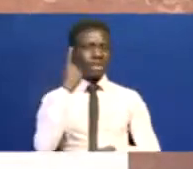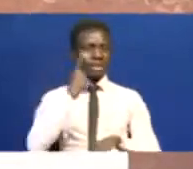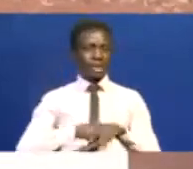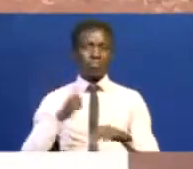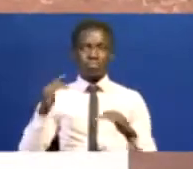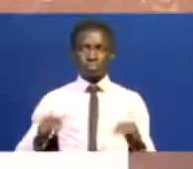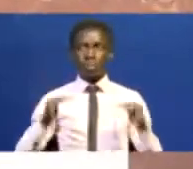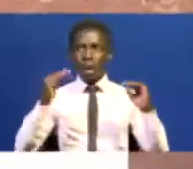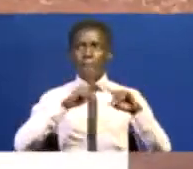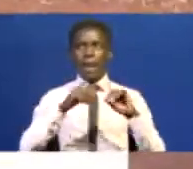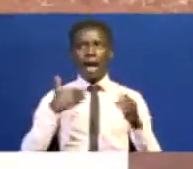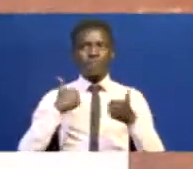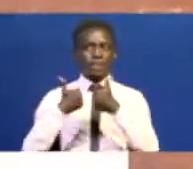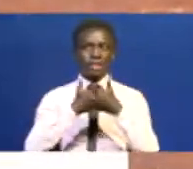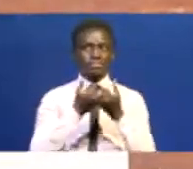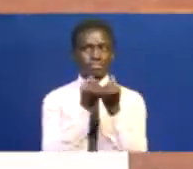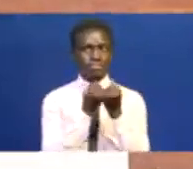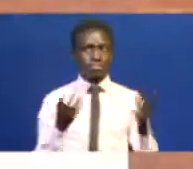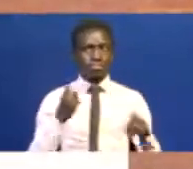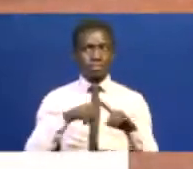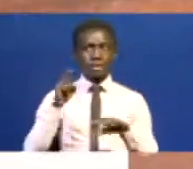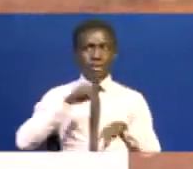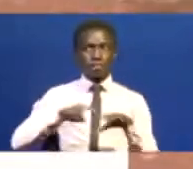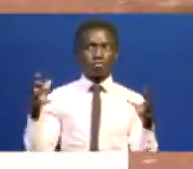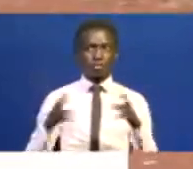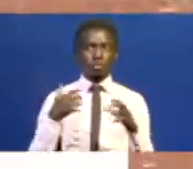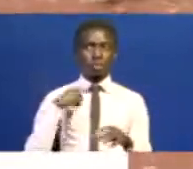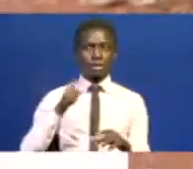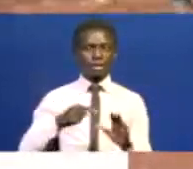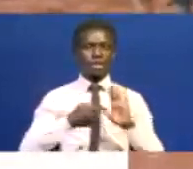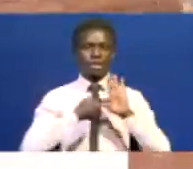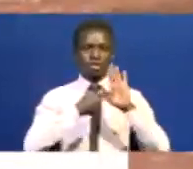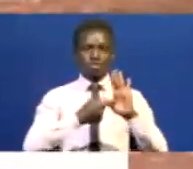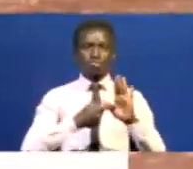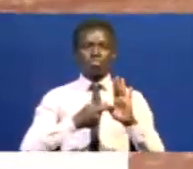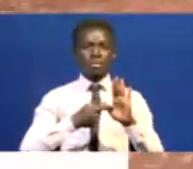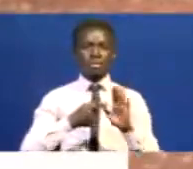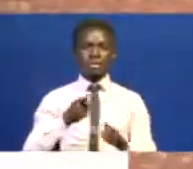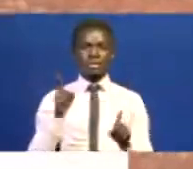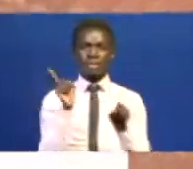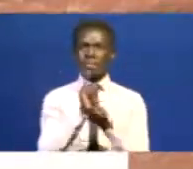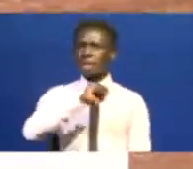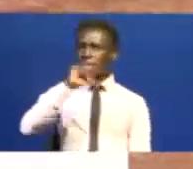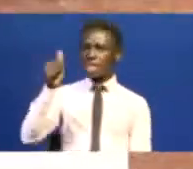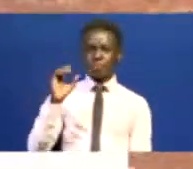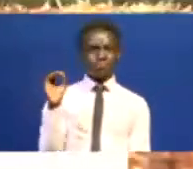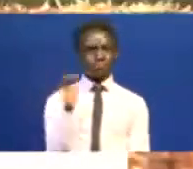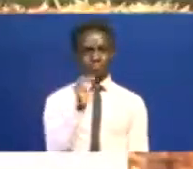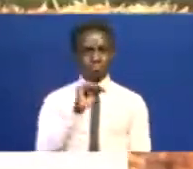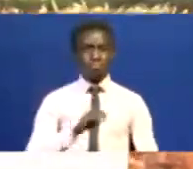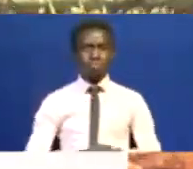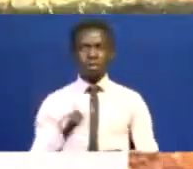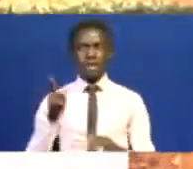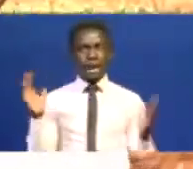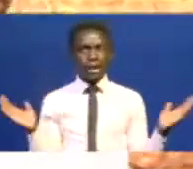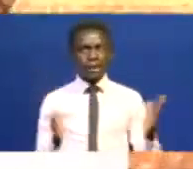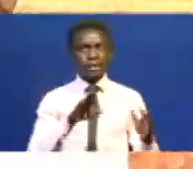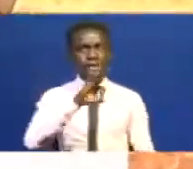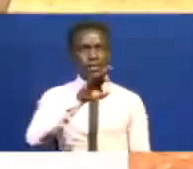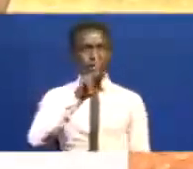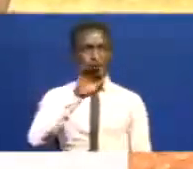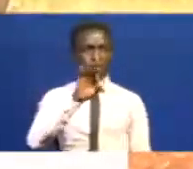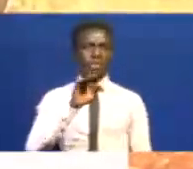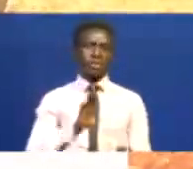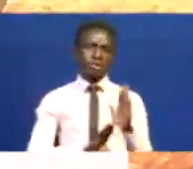of challenges, Embu Queens are hopeful of putting up a show like no other in the division. They are strongly urging the county government and FKF to develop football